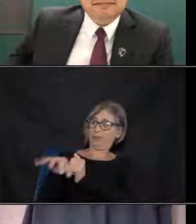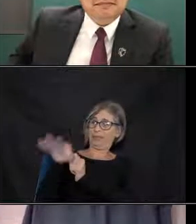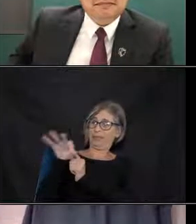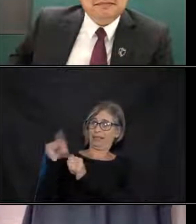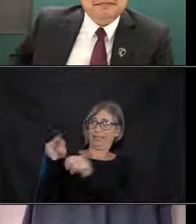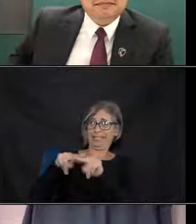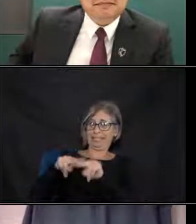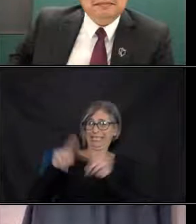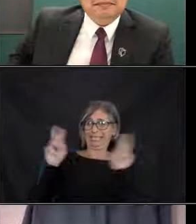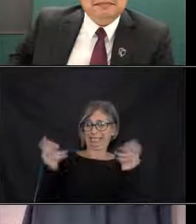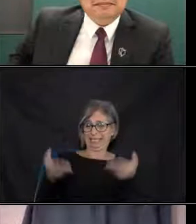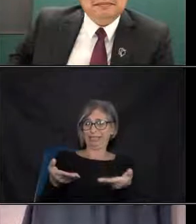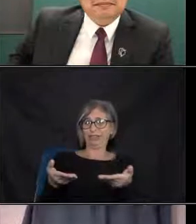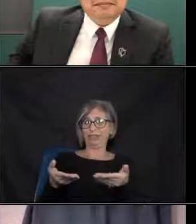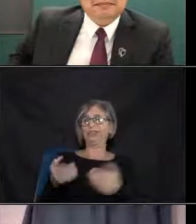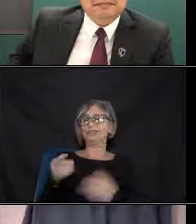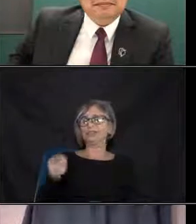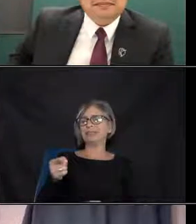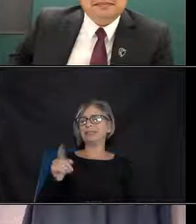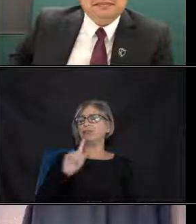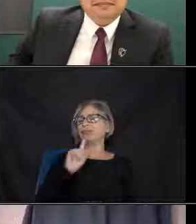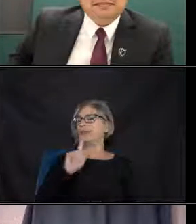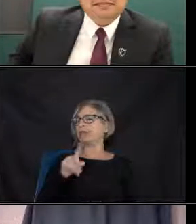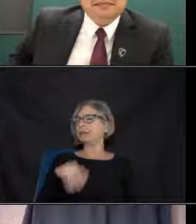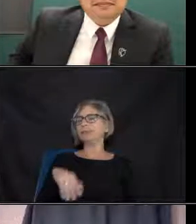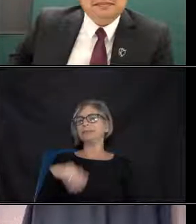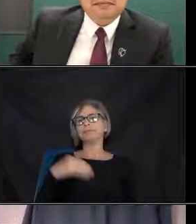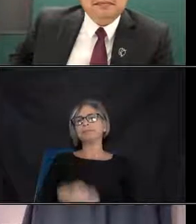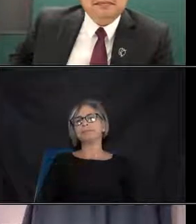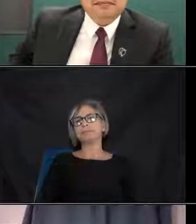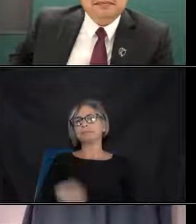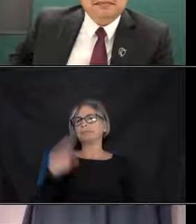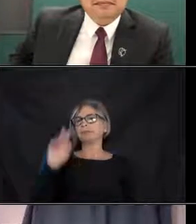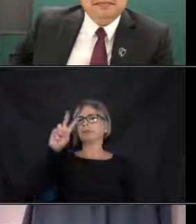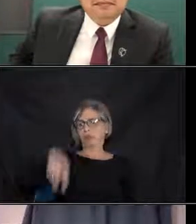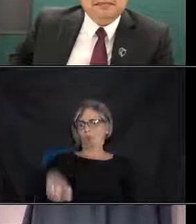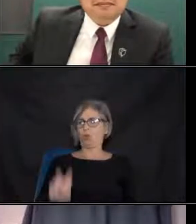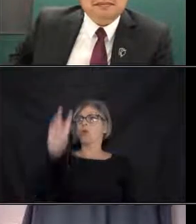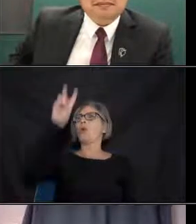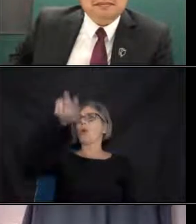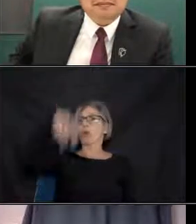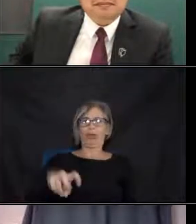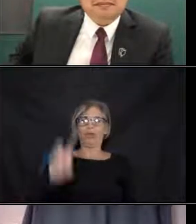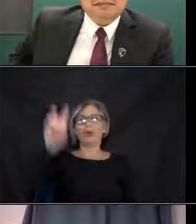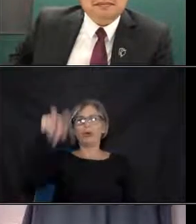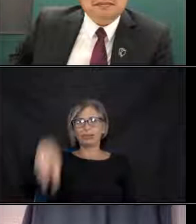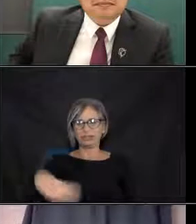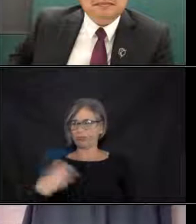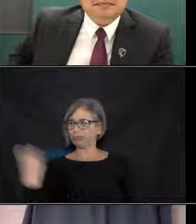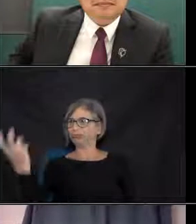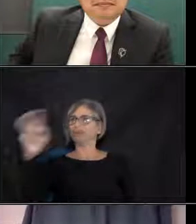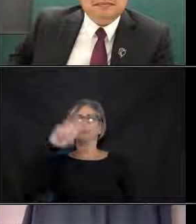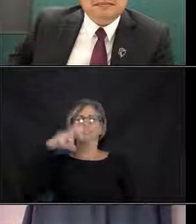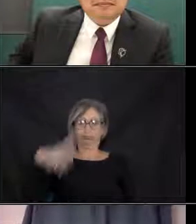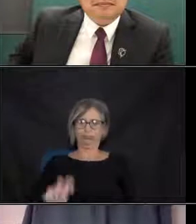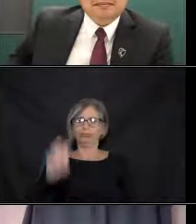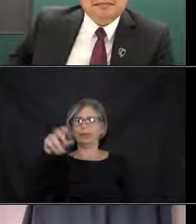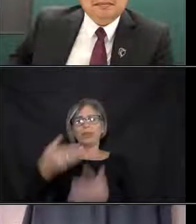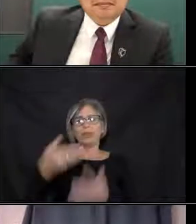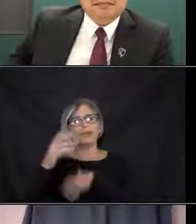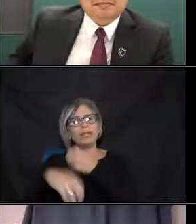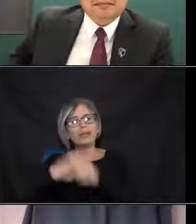and it's definitely been a roller coaster, I would definitely say, over the years. But